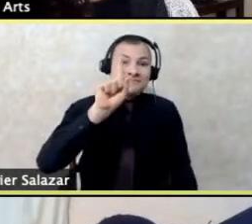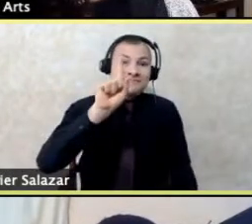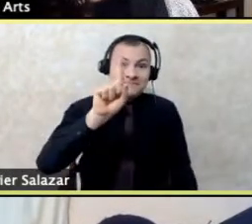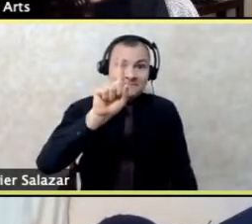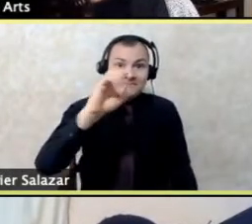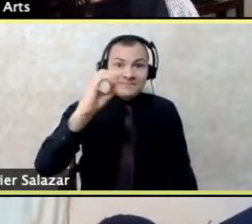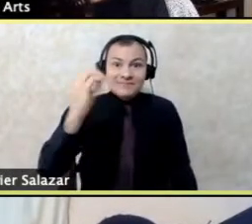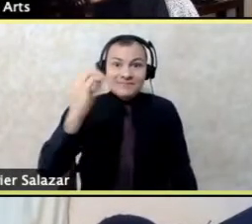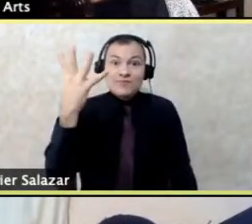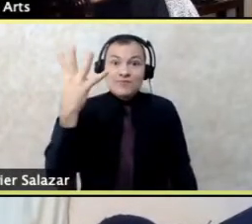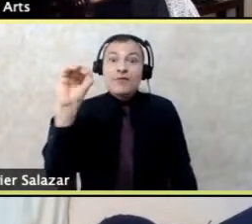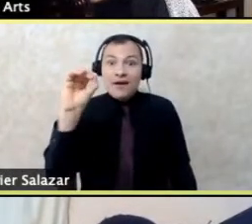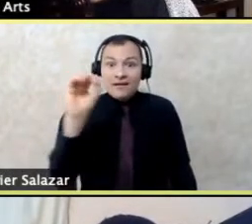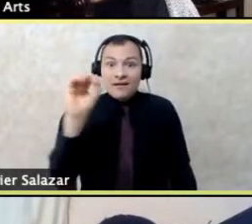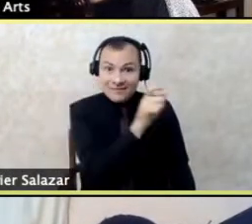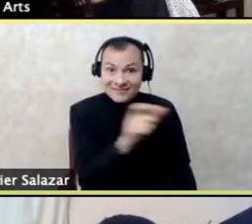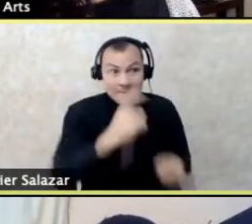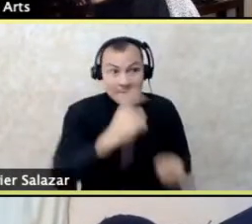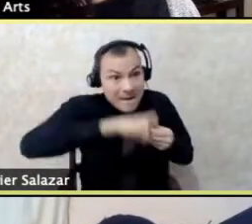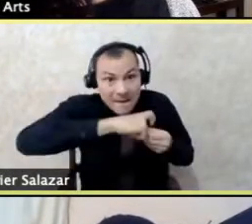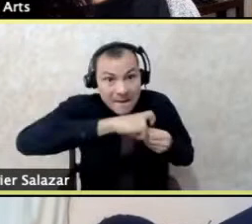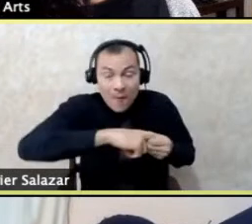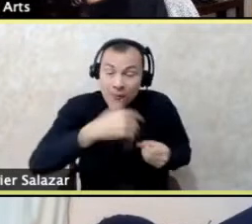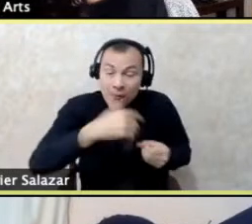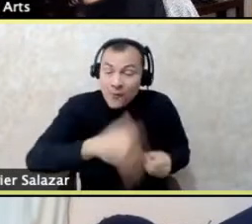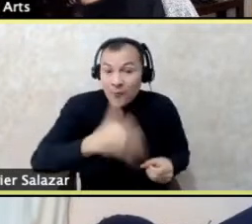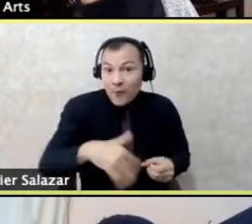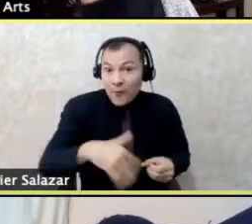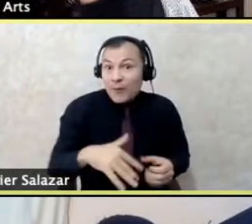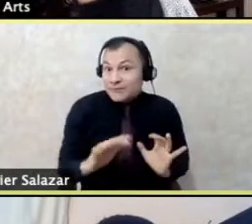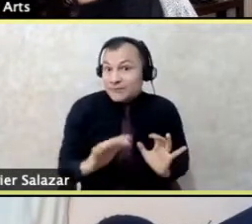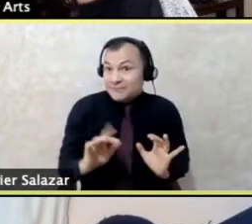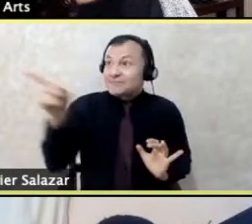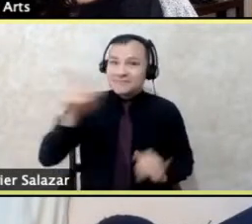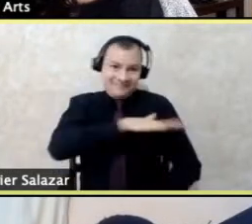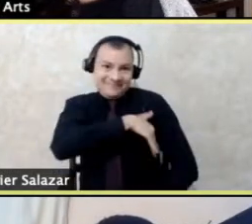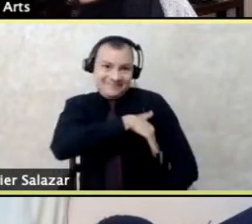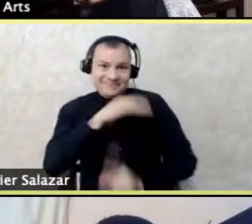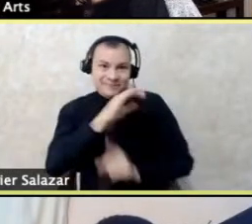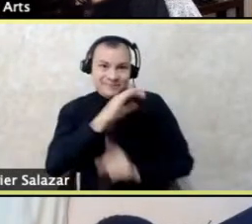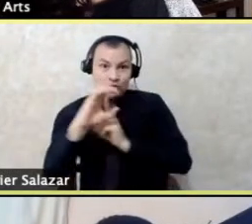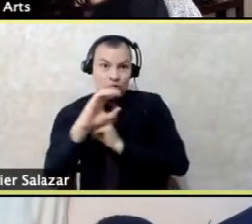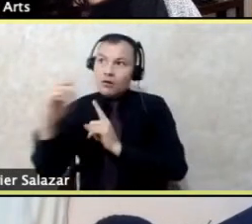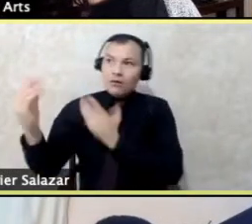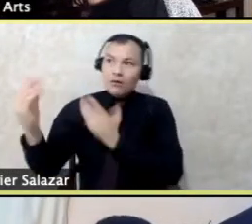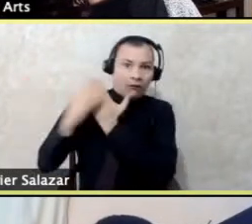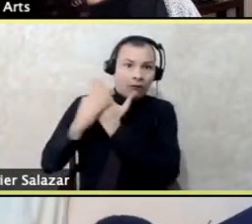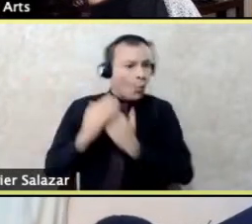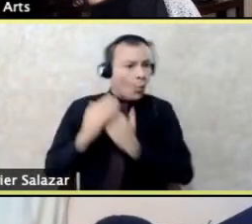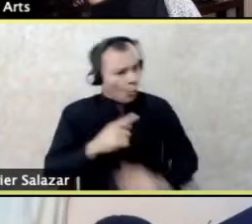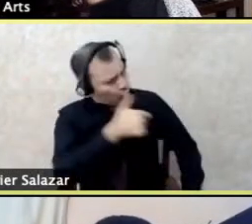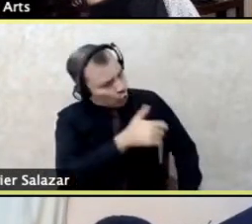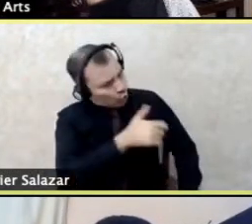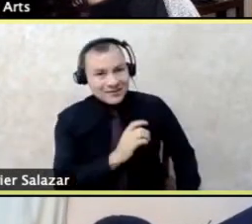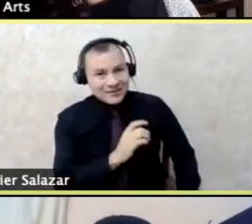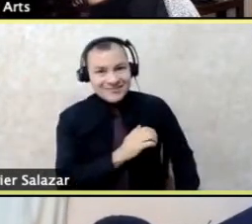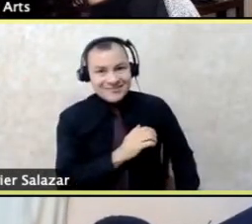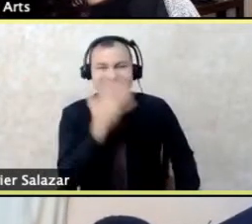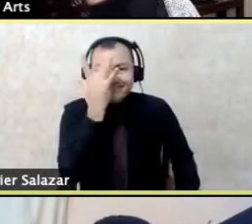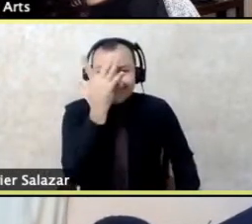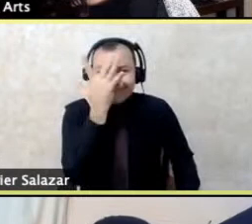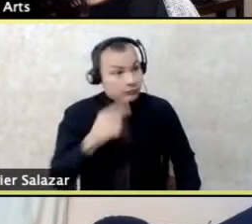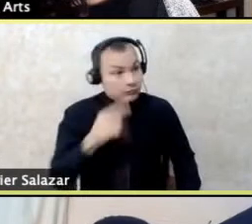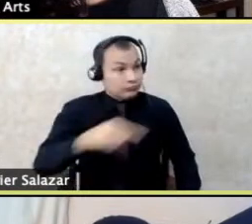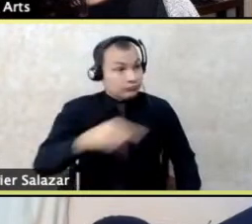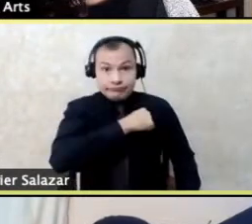nuestro Ministerio de Cultura, donde atendíamos niños desde los 4 años de edad hasta adultos de